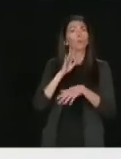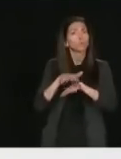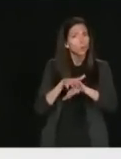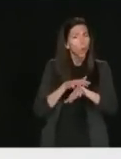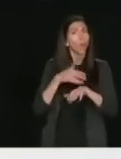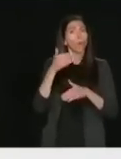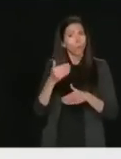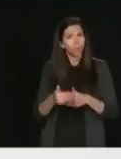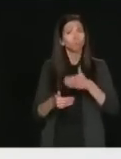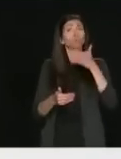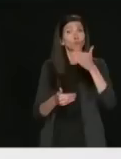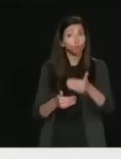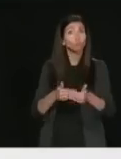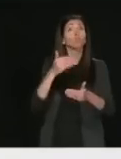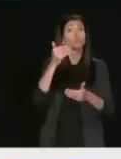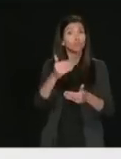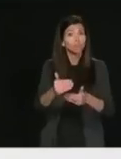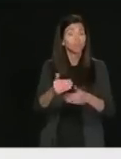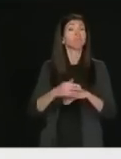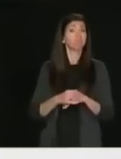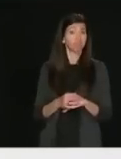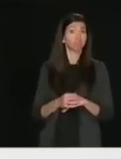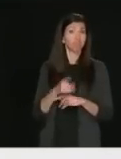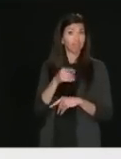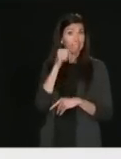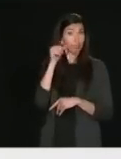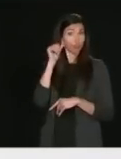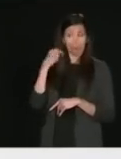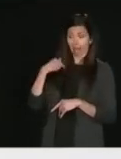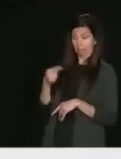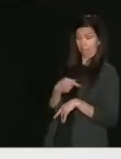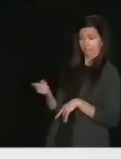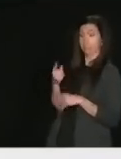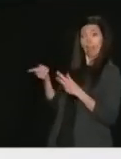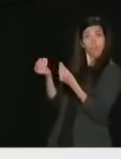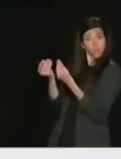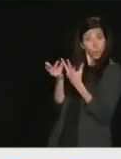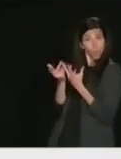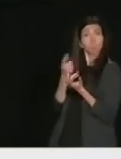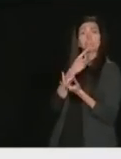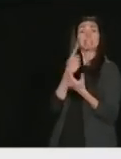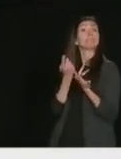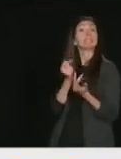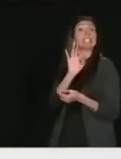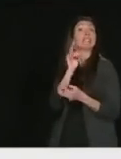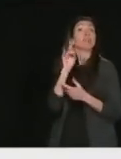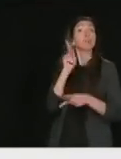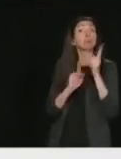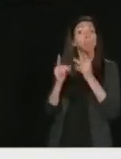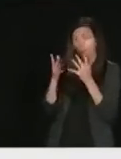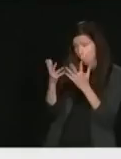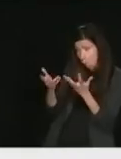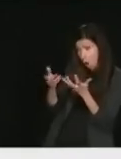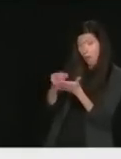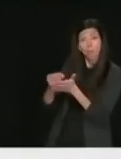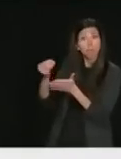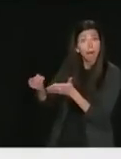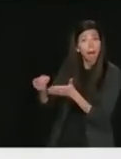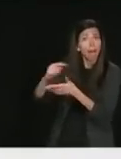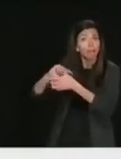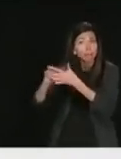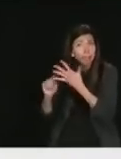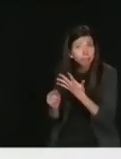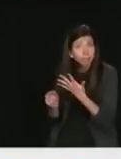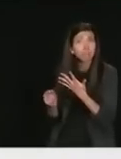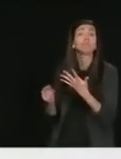there's many consumers, they want to go shopping again and help their local businesses.